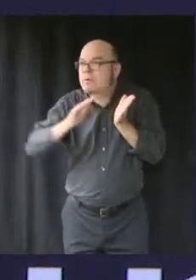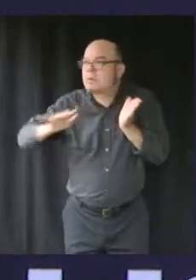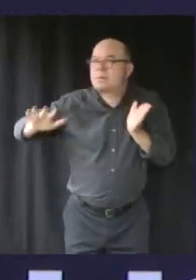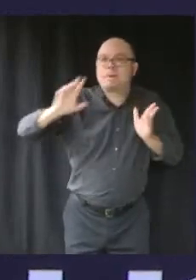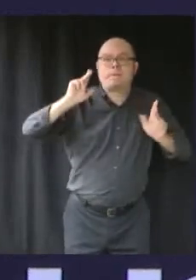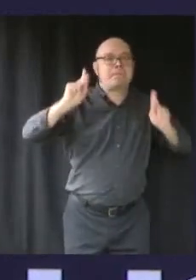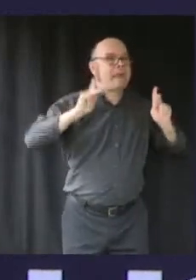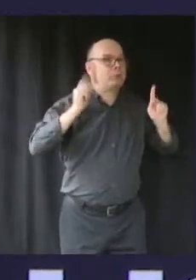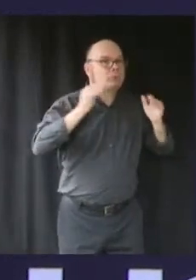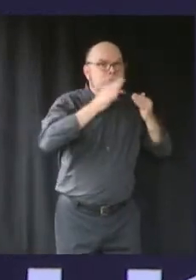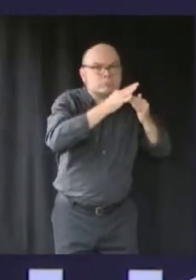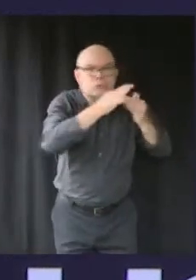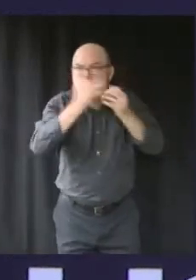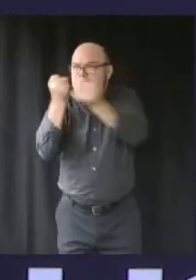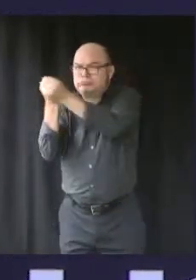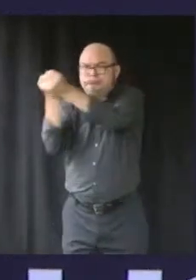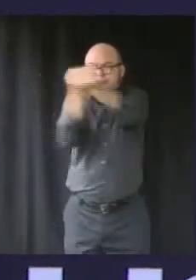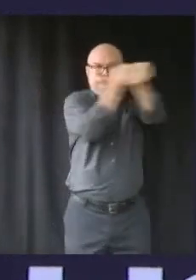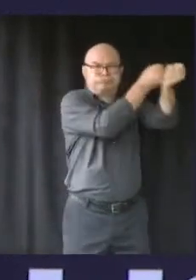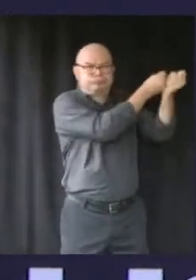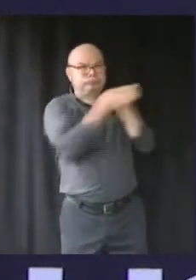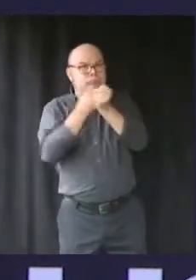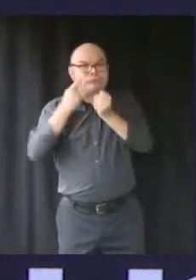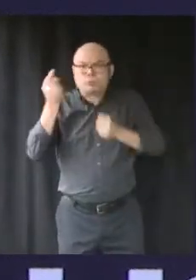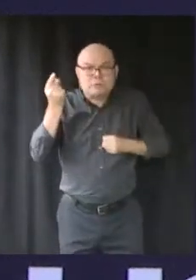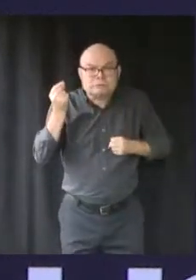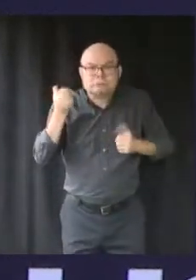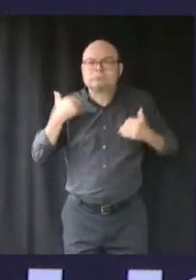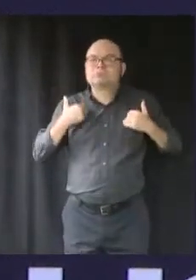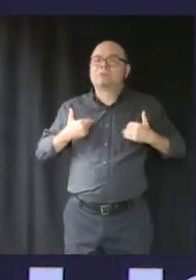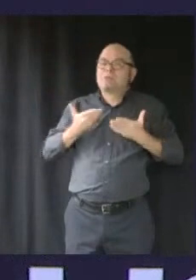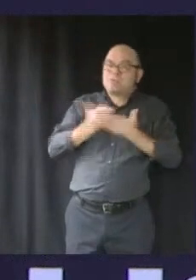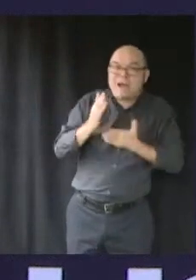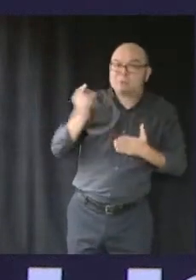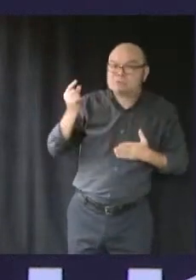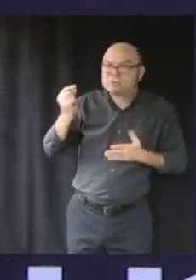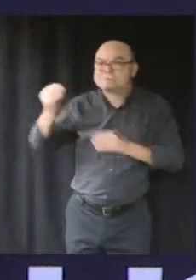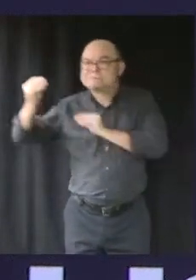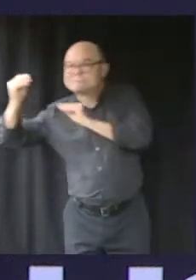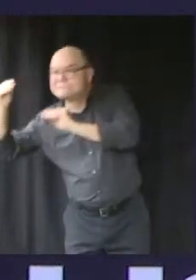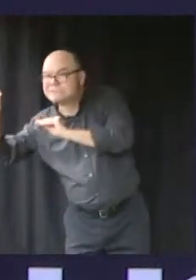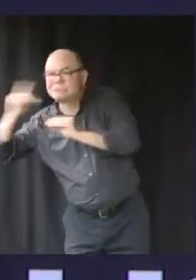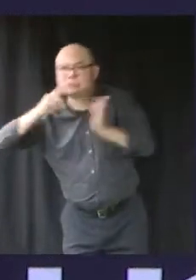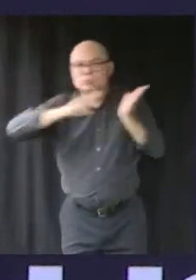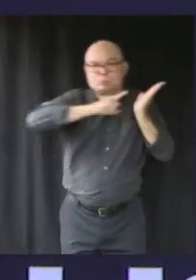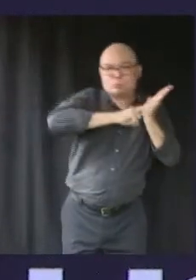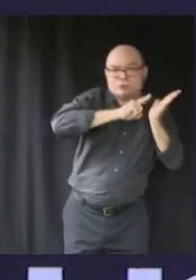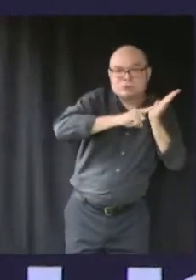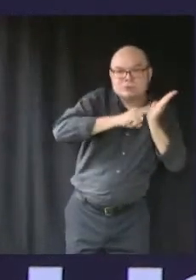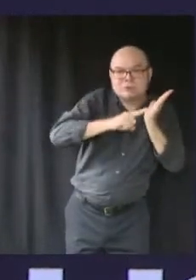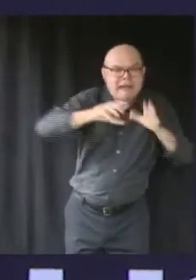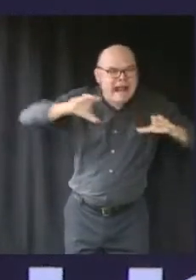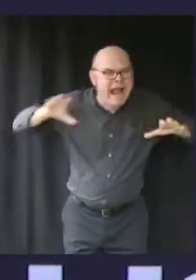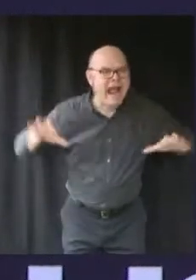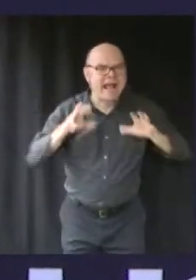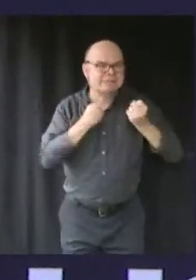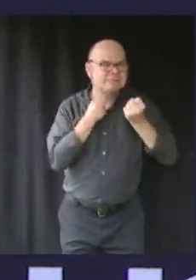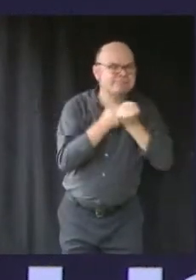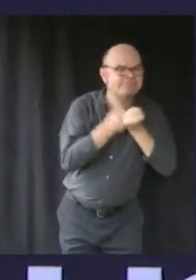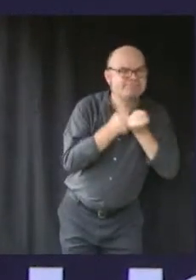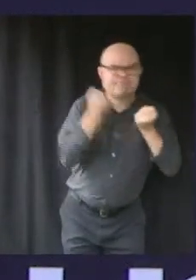and research, and yes, in activism around the world. It will put UConn on the